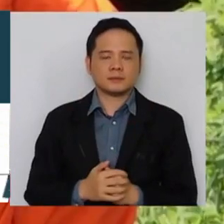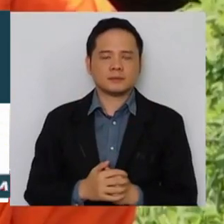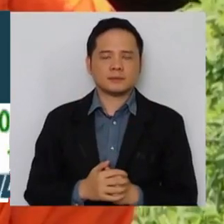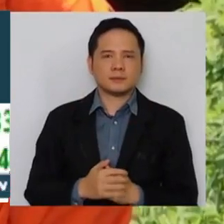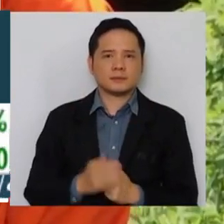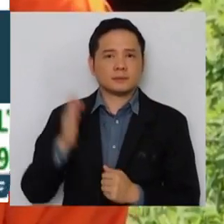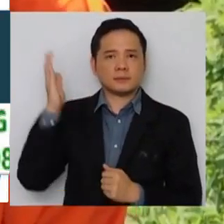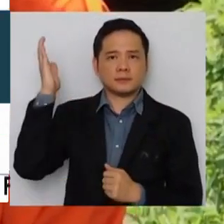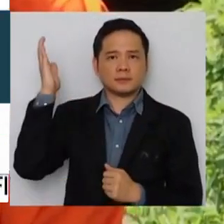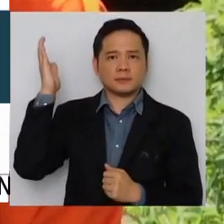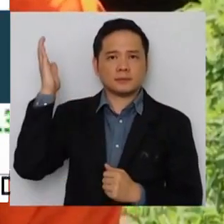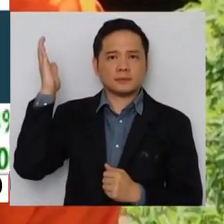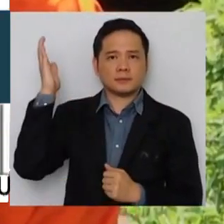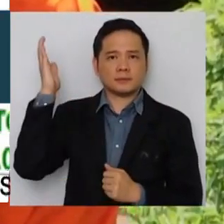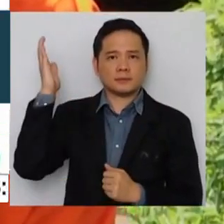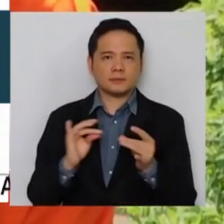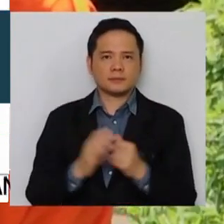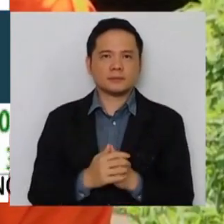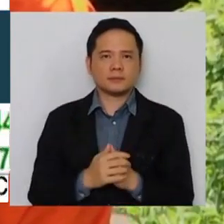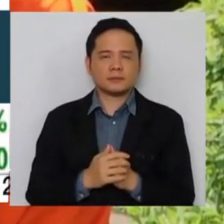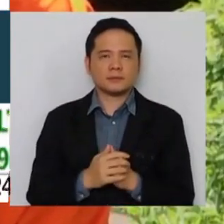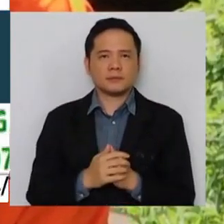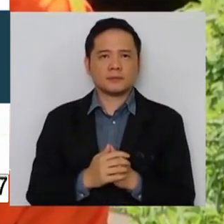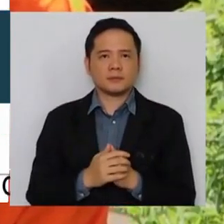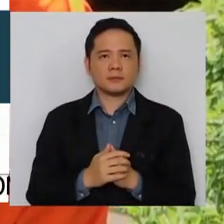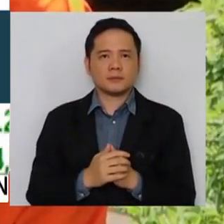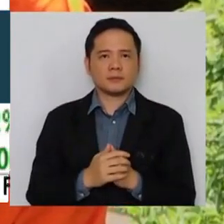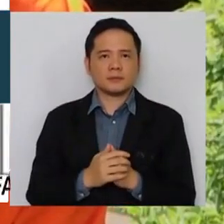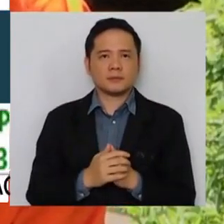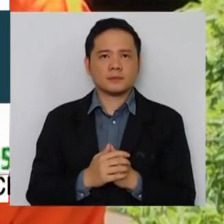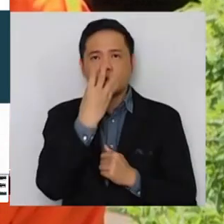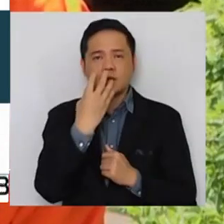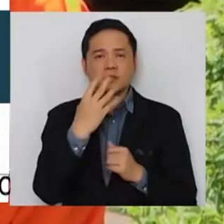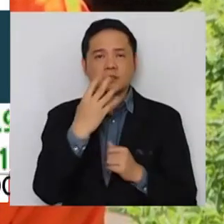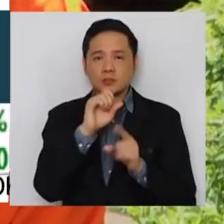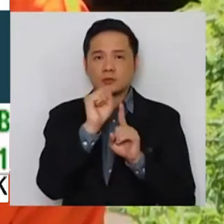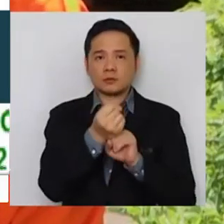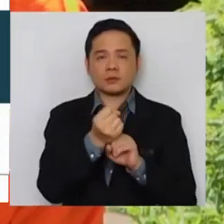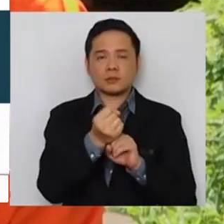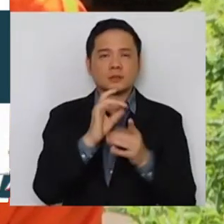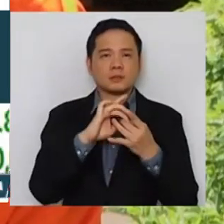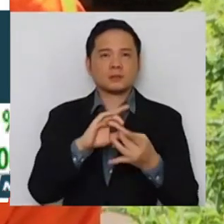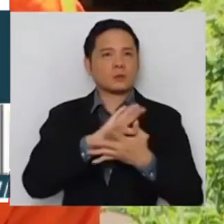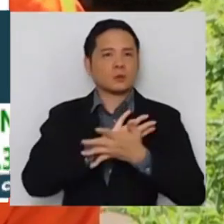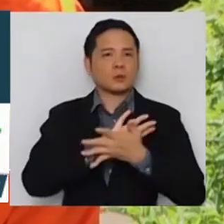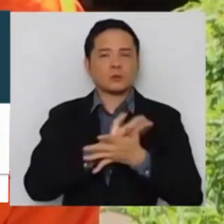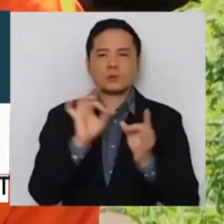Due to the country's current situation, medical teams cannot meet the demand of people.